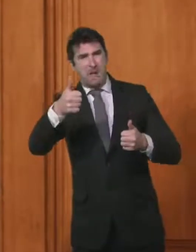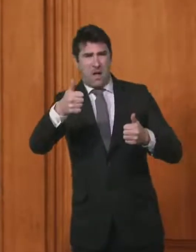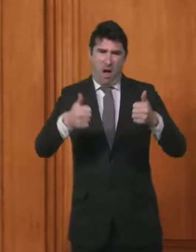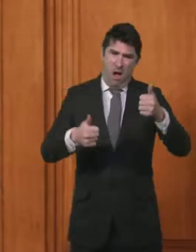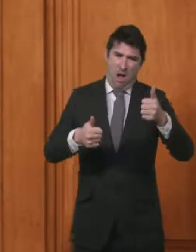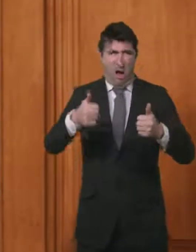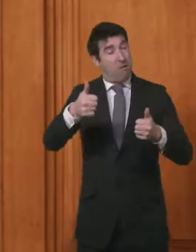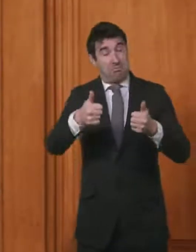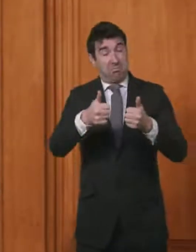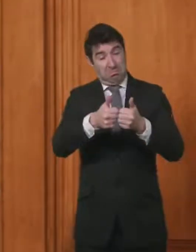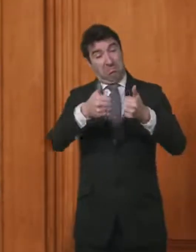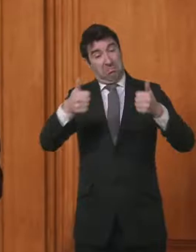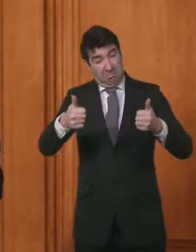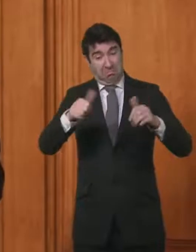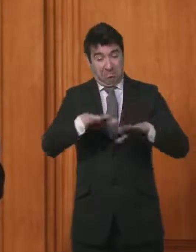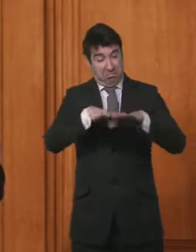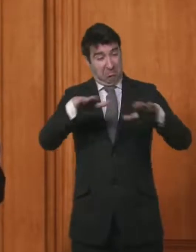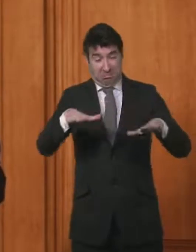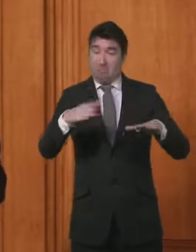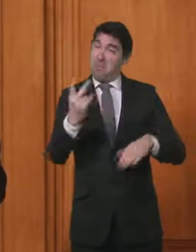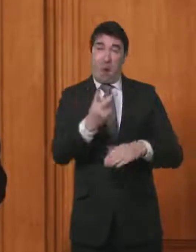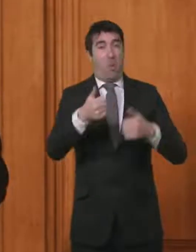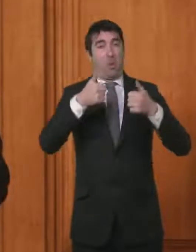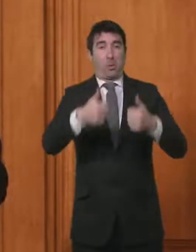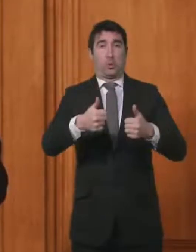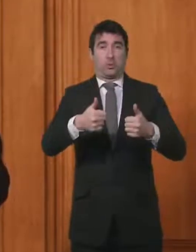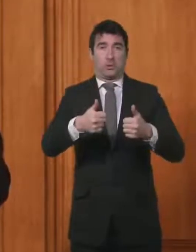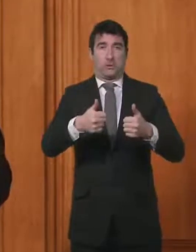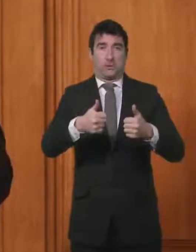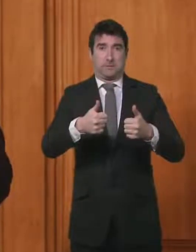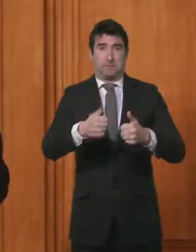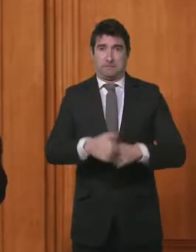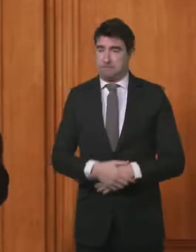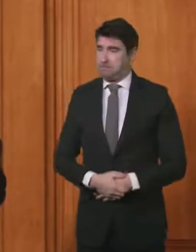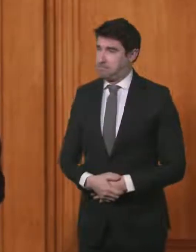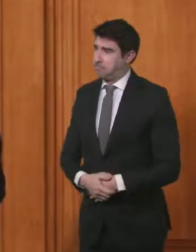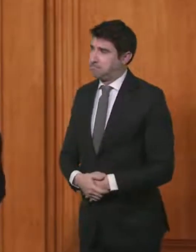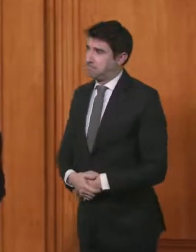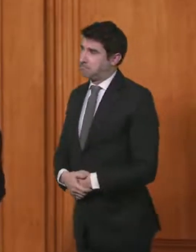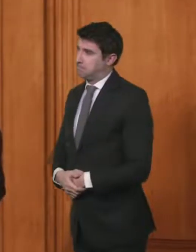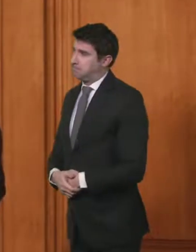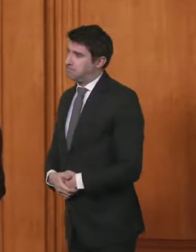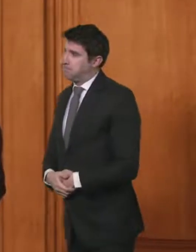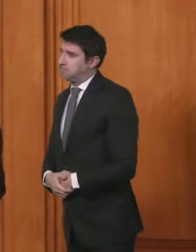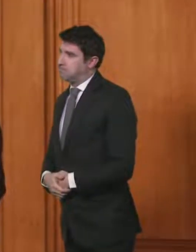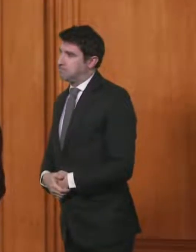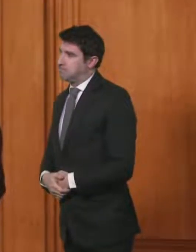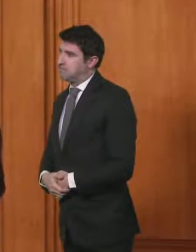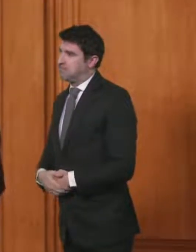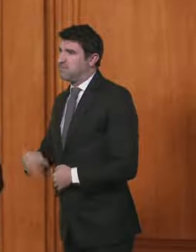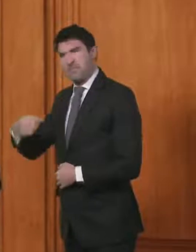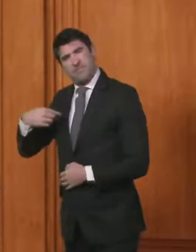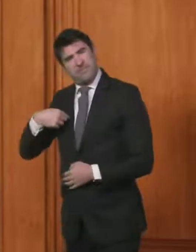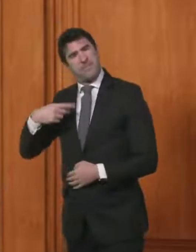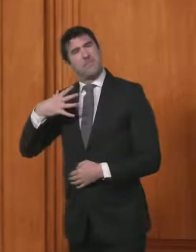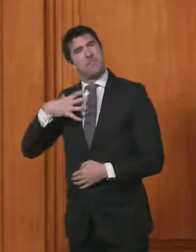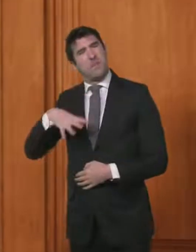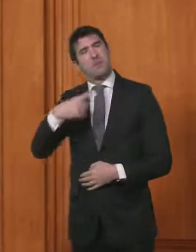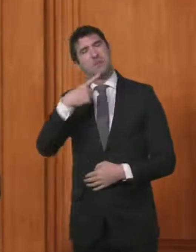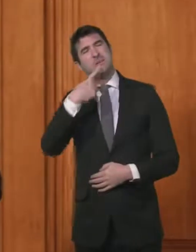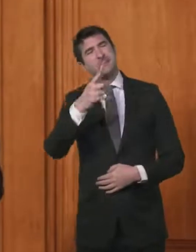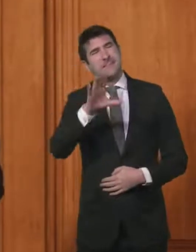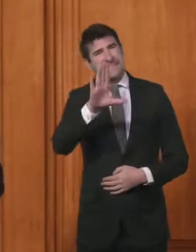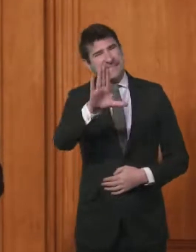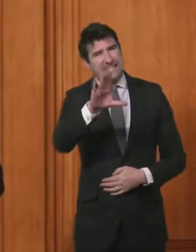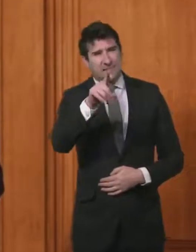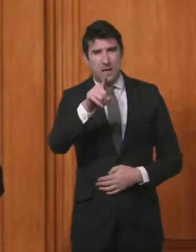everybody, particularly the media, about over forensic examination of percentage